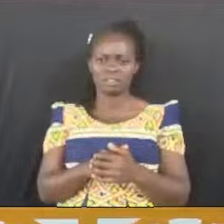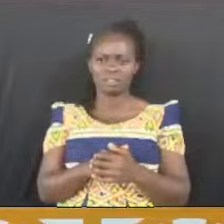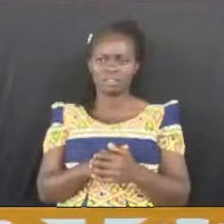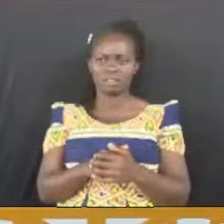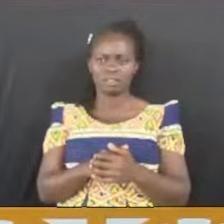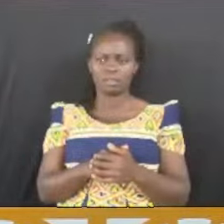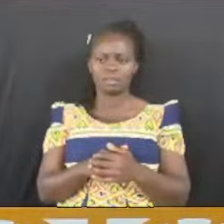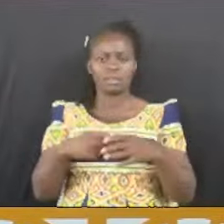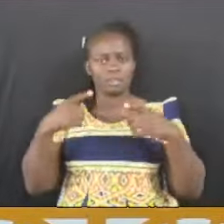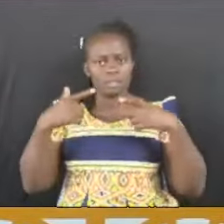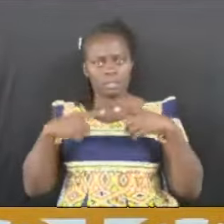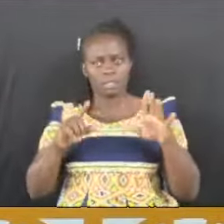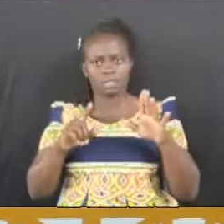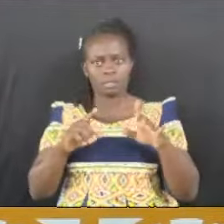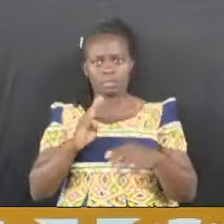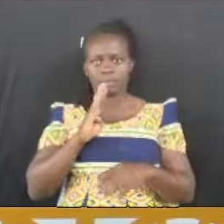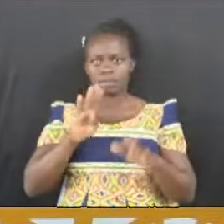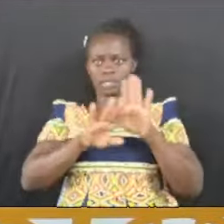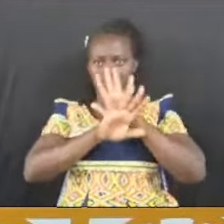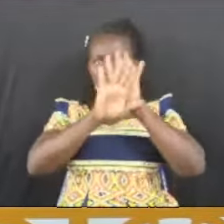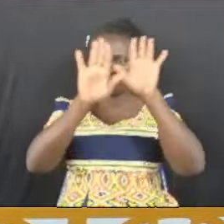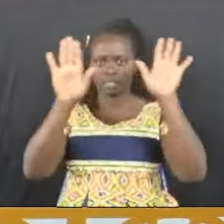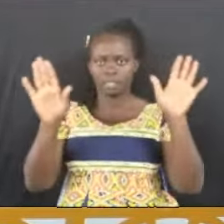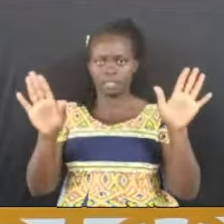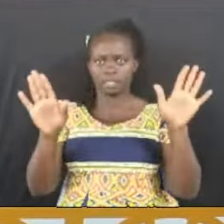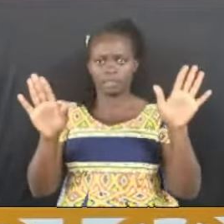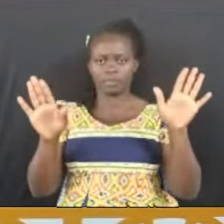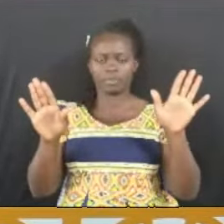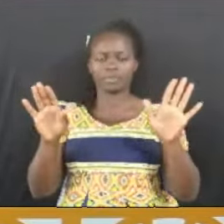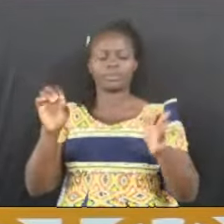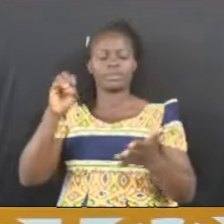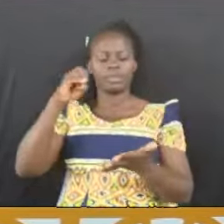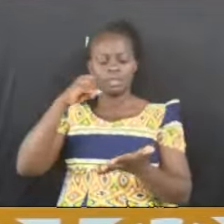Let me be very clear. It is for the